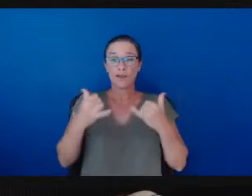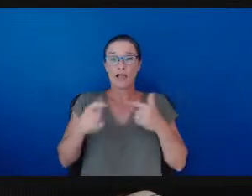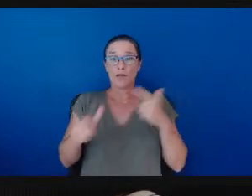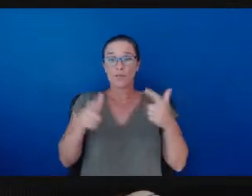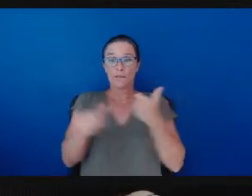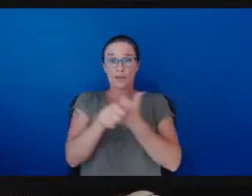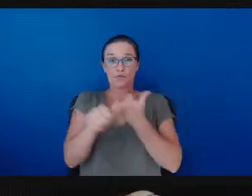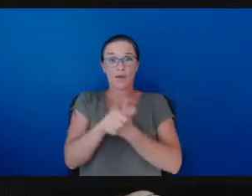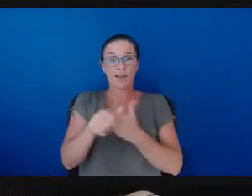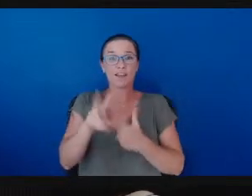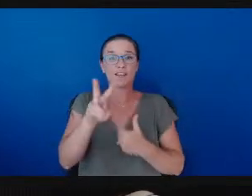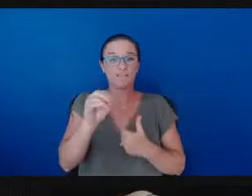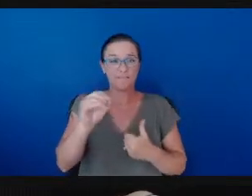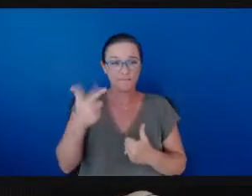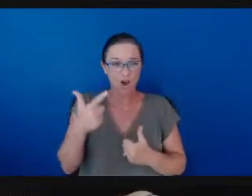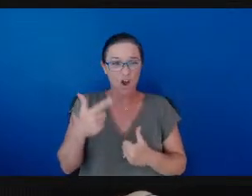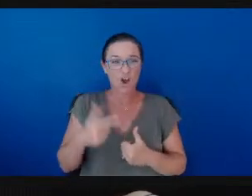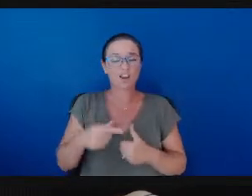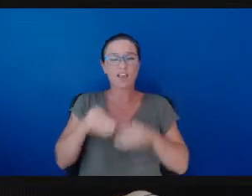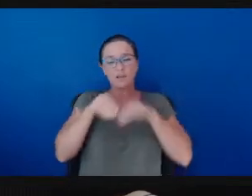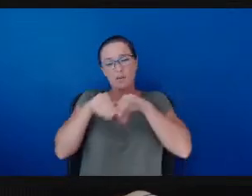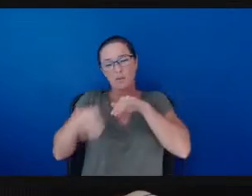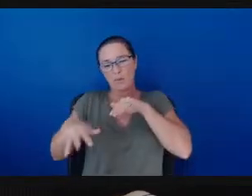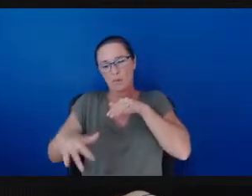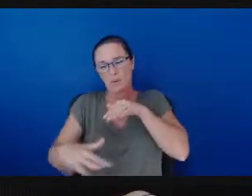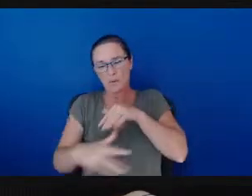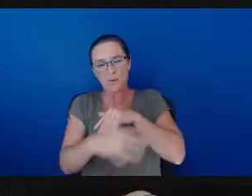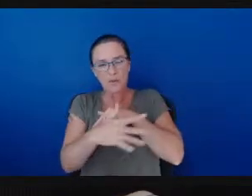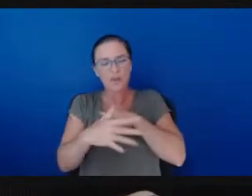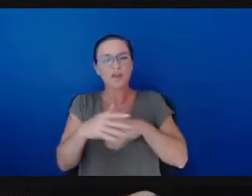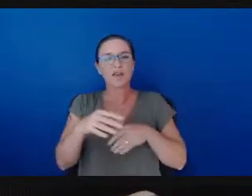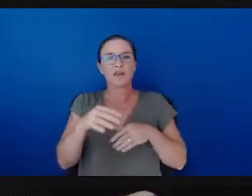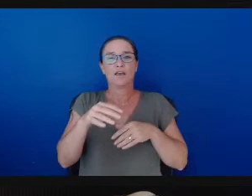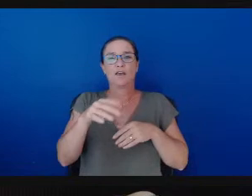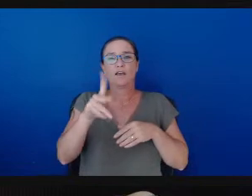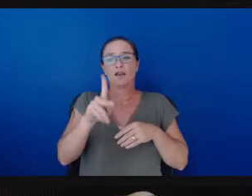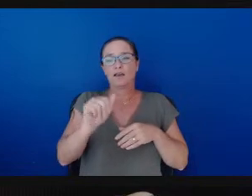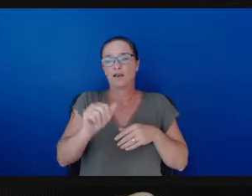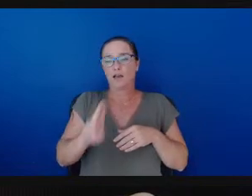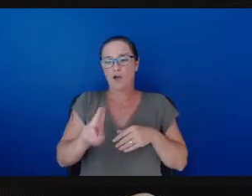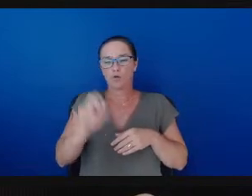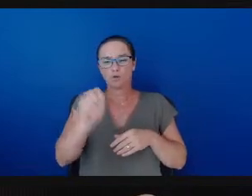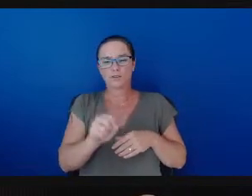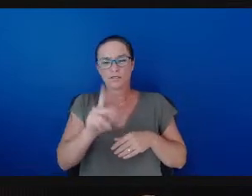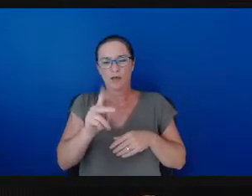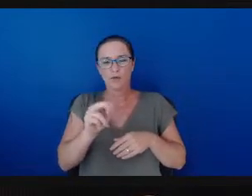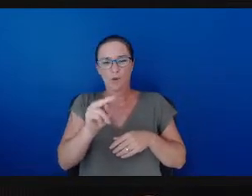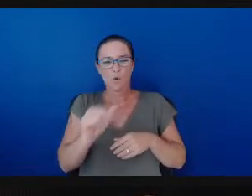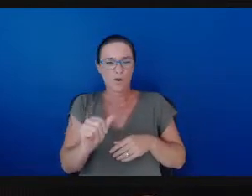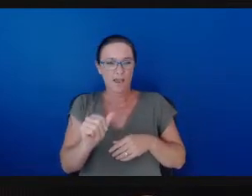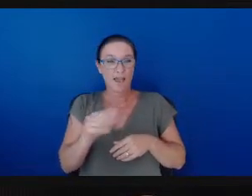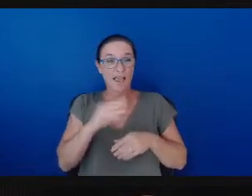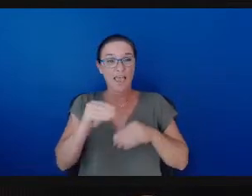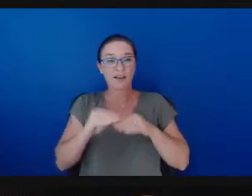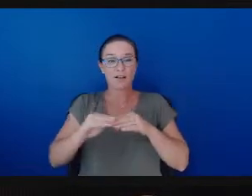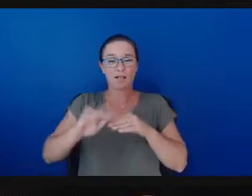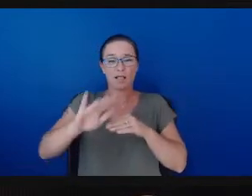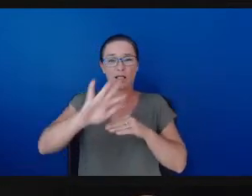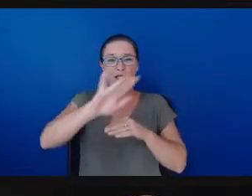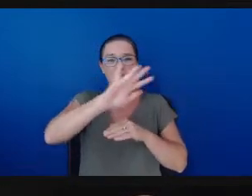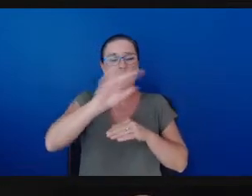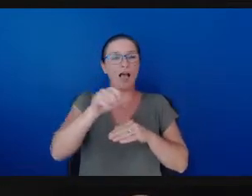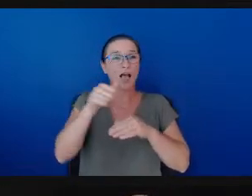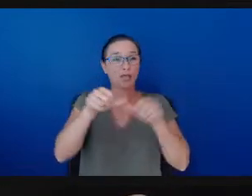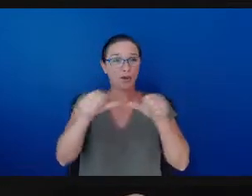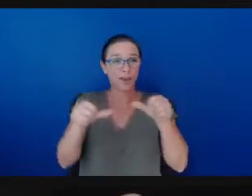blowing downwind Kau, South Kona, and other leeward areas of Hawaii Island. And otherwise,